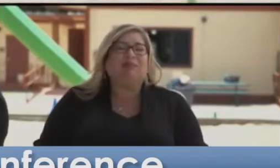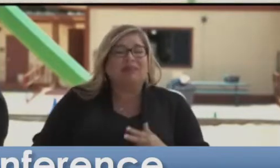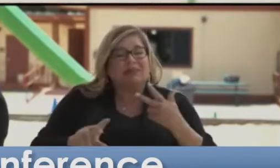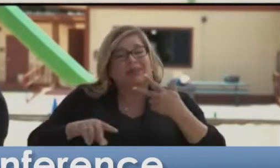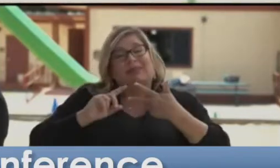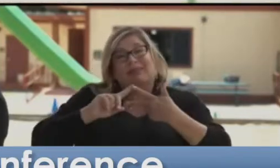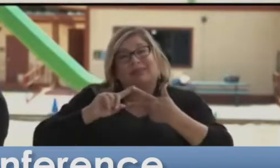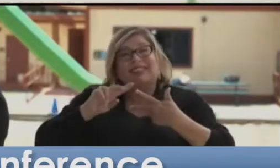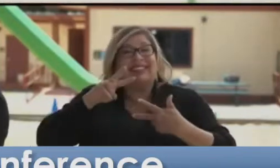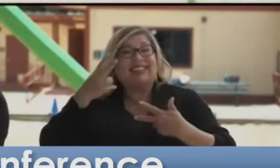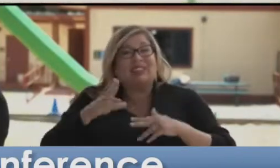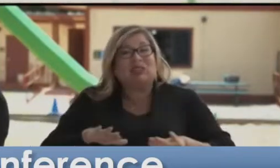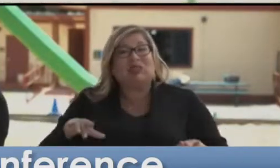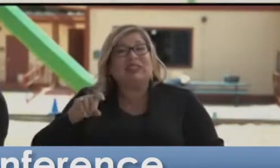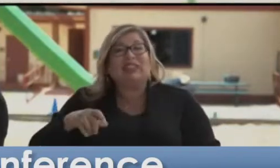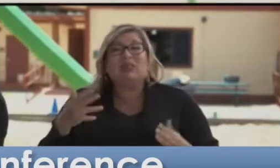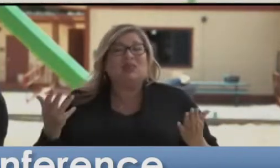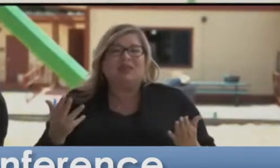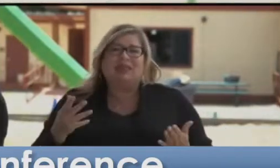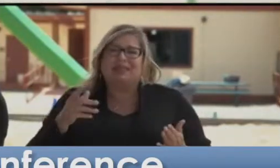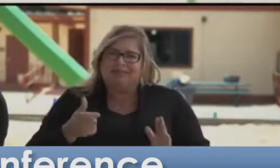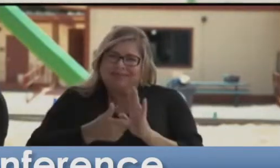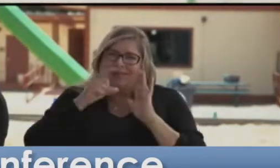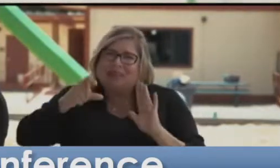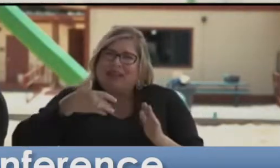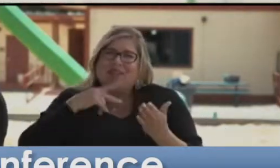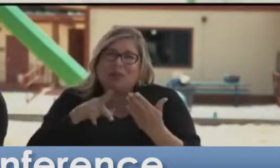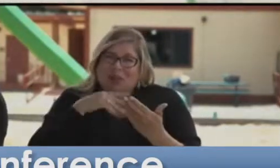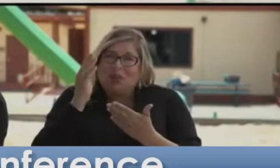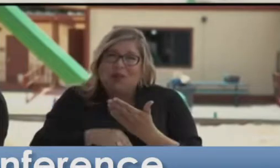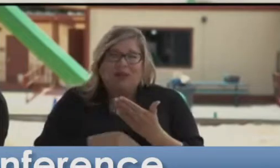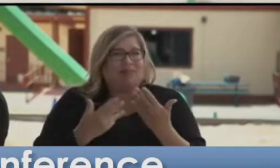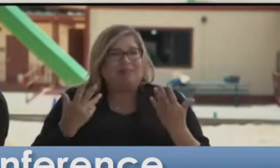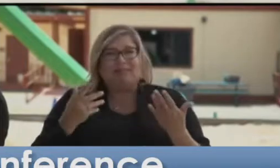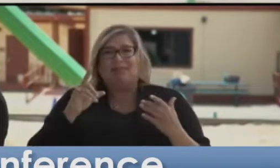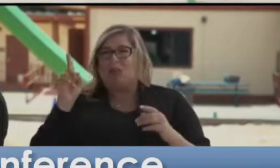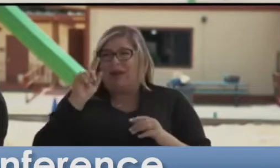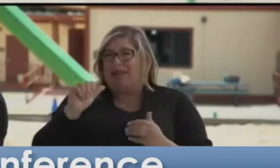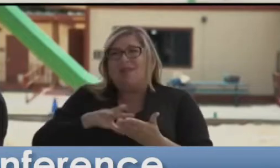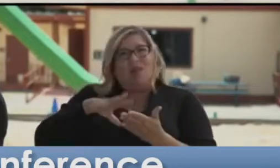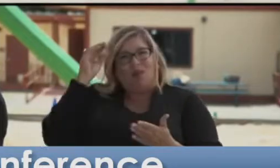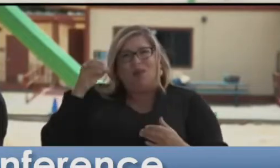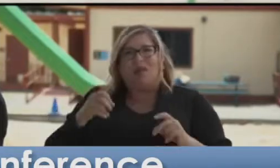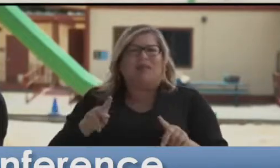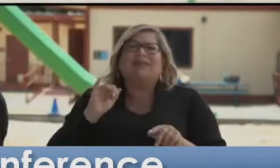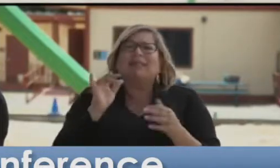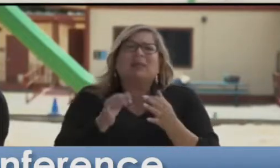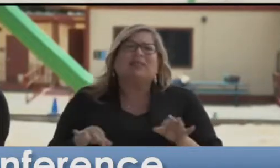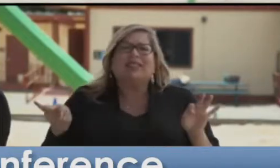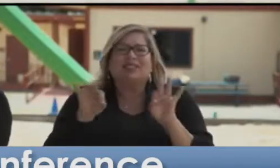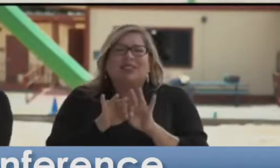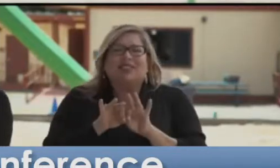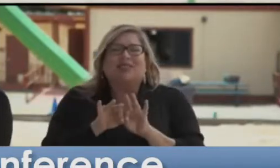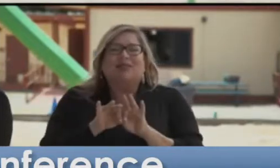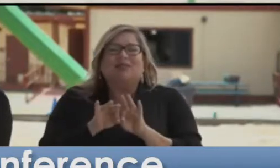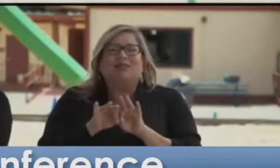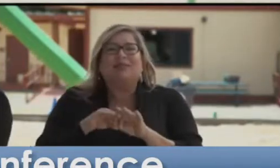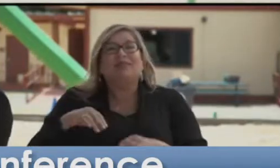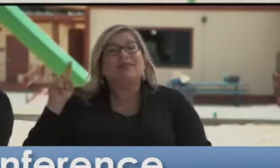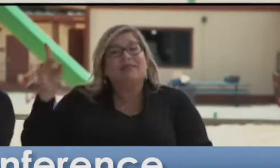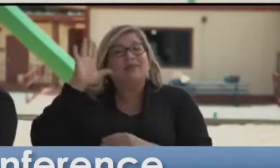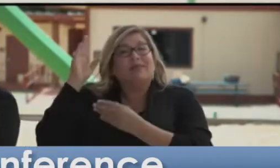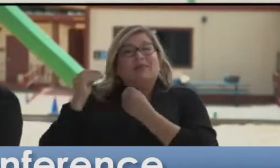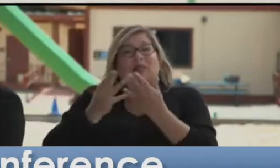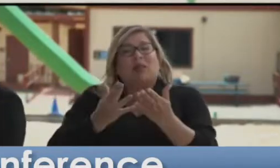of course, that children need are programs that give them the learning opportunities that are so essential. And we'll be hearing about